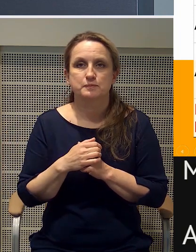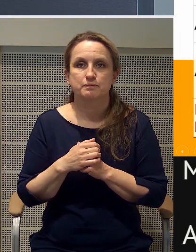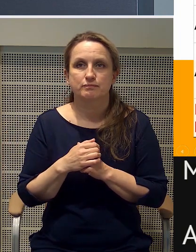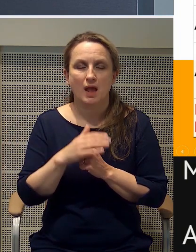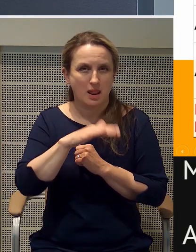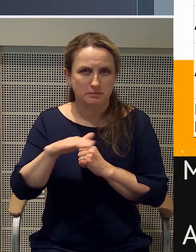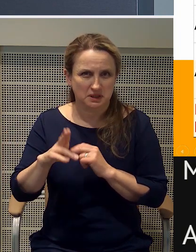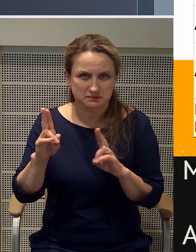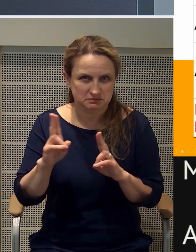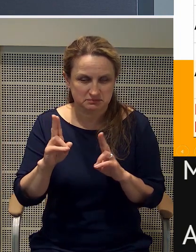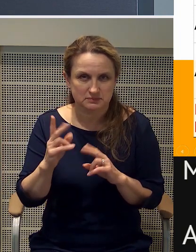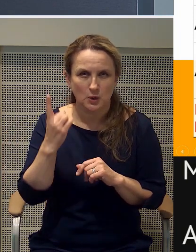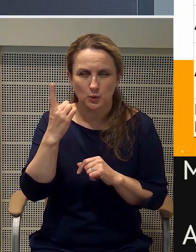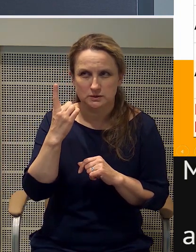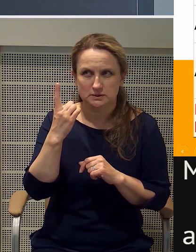achondroplasia.